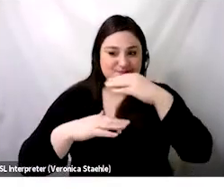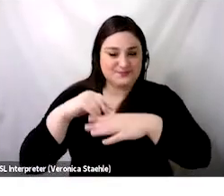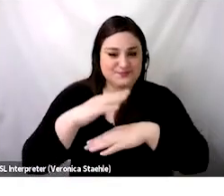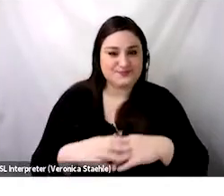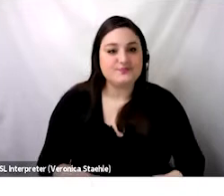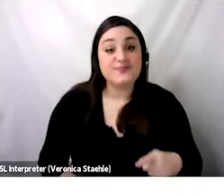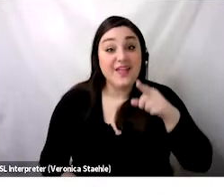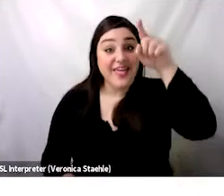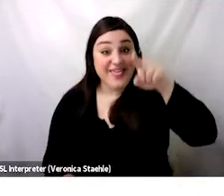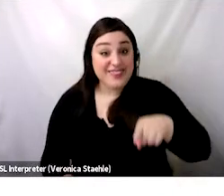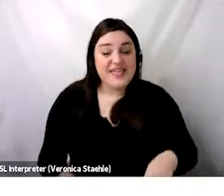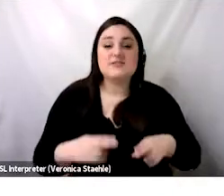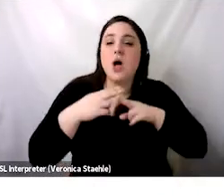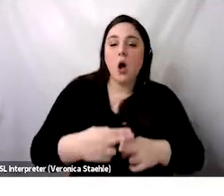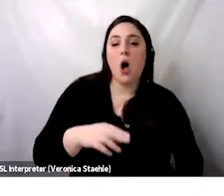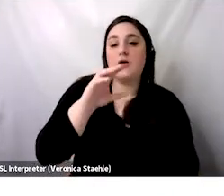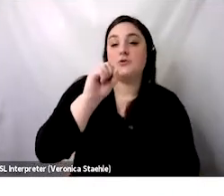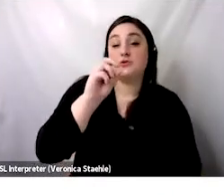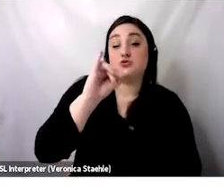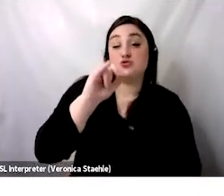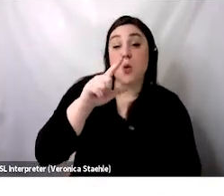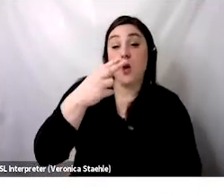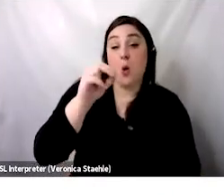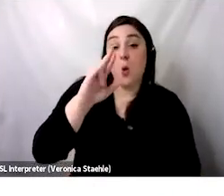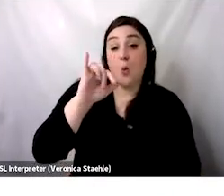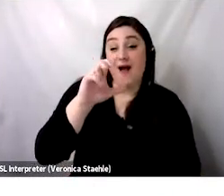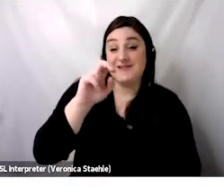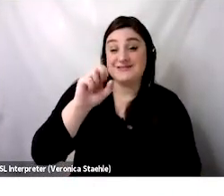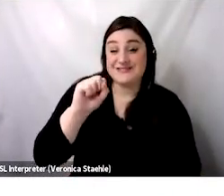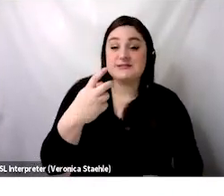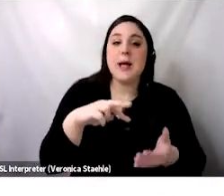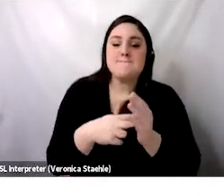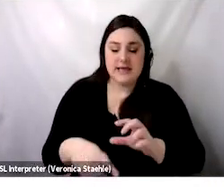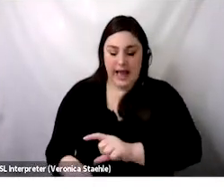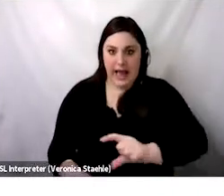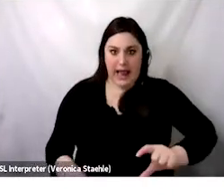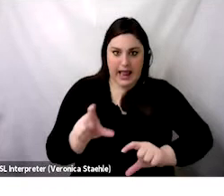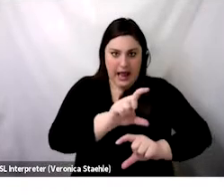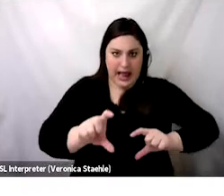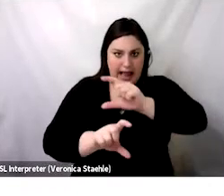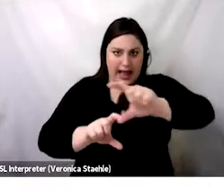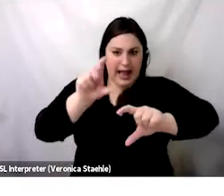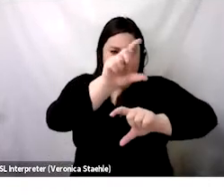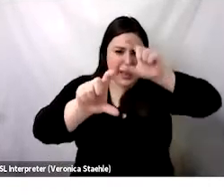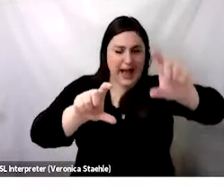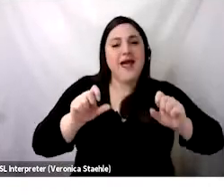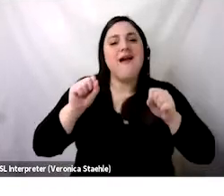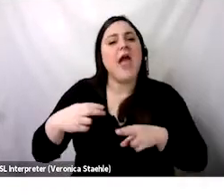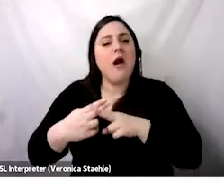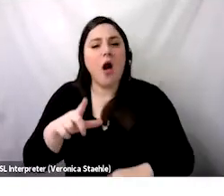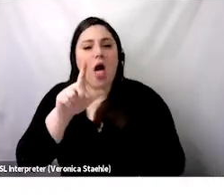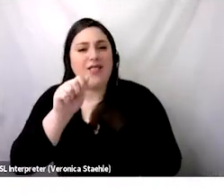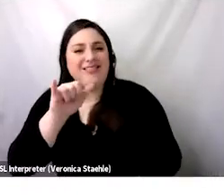soil horizons, or sometimes called layers, you see what's really important is to really look at the O